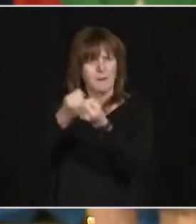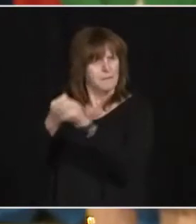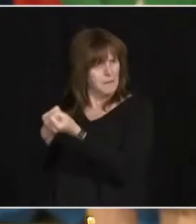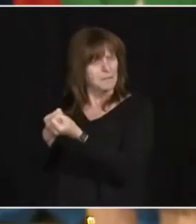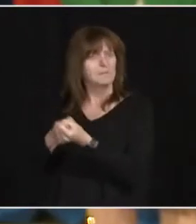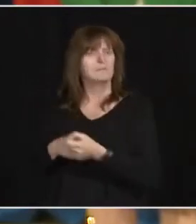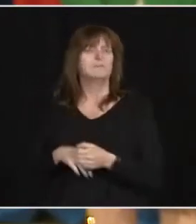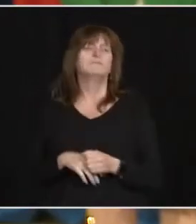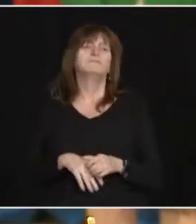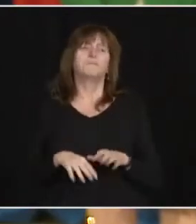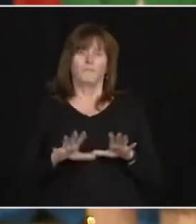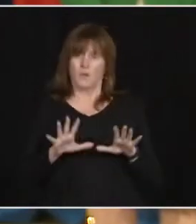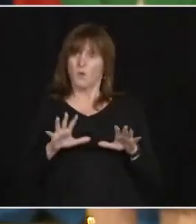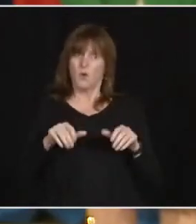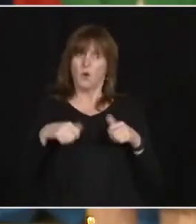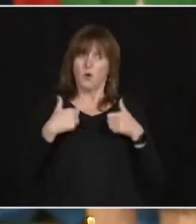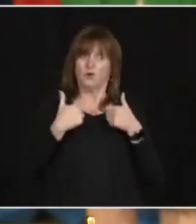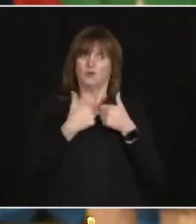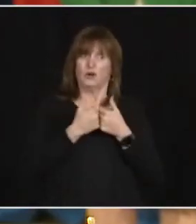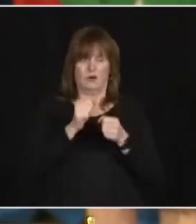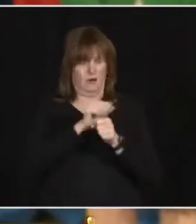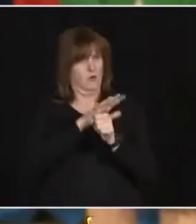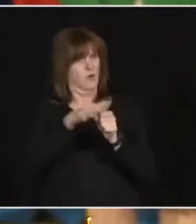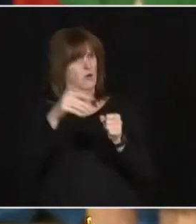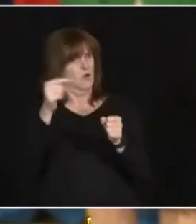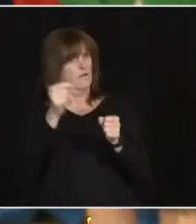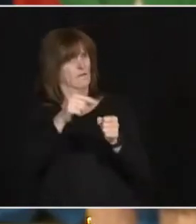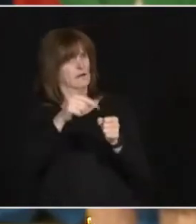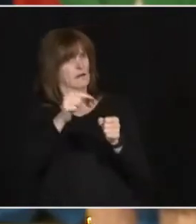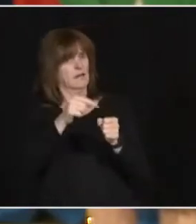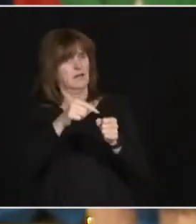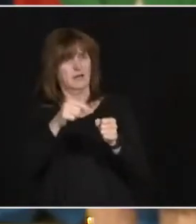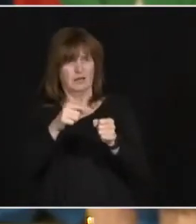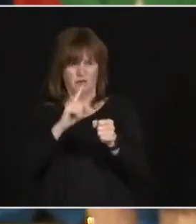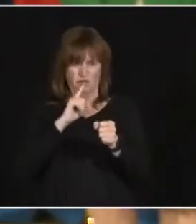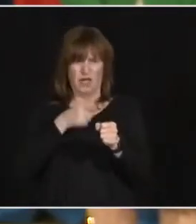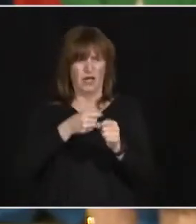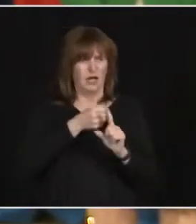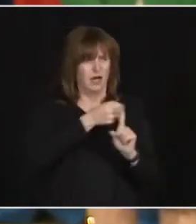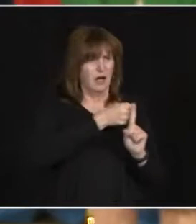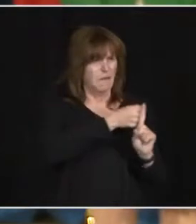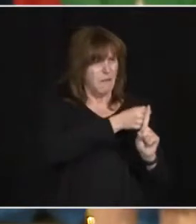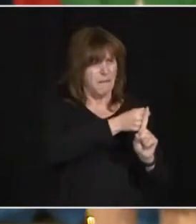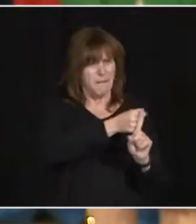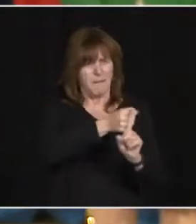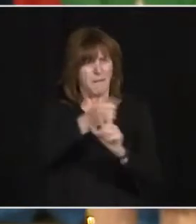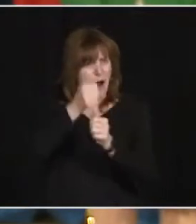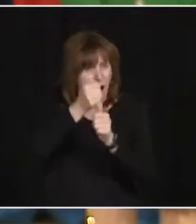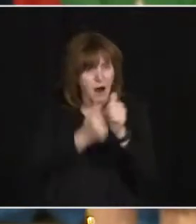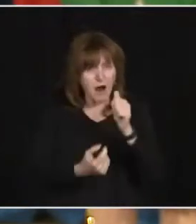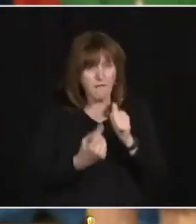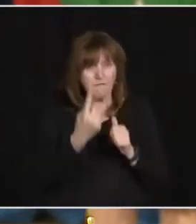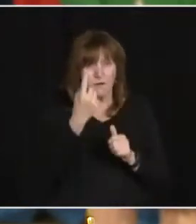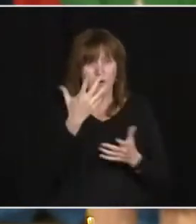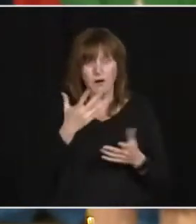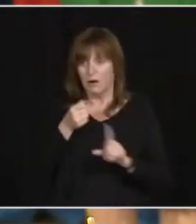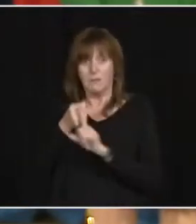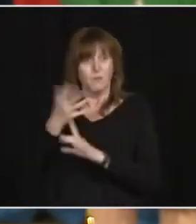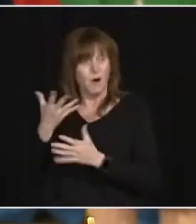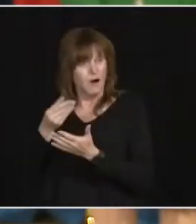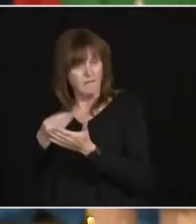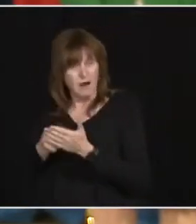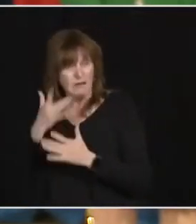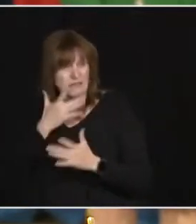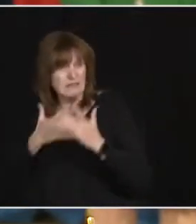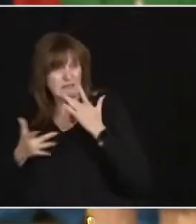from COVID-19 impact every person in this province. If it's a financial impact,